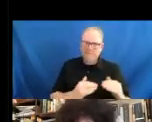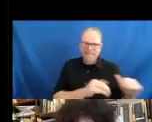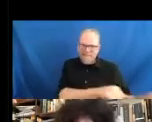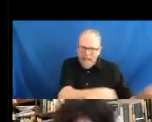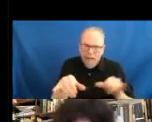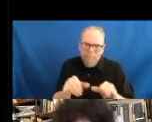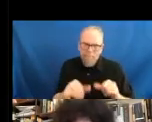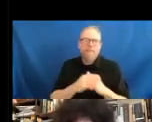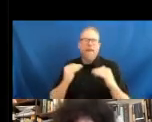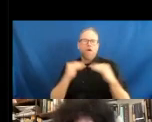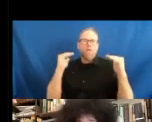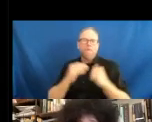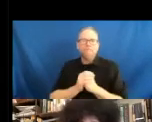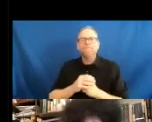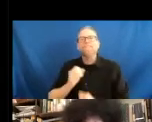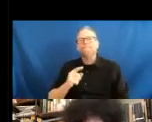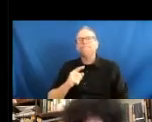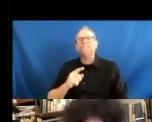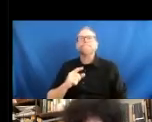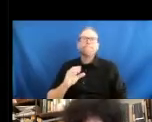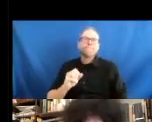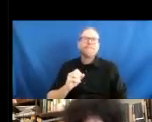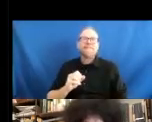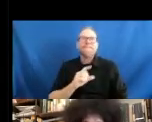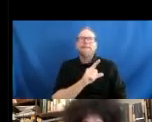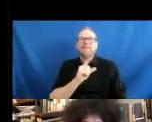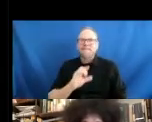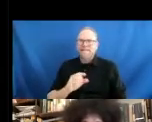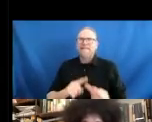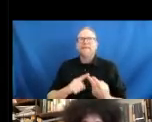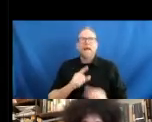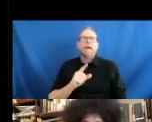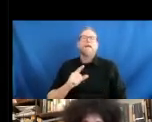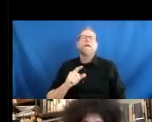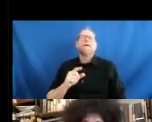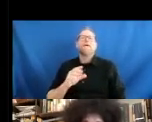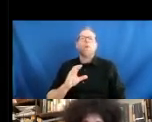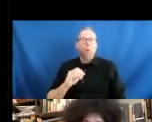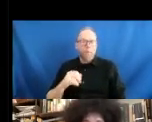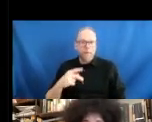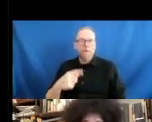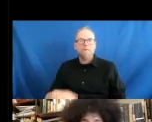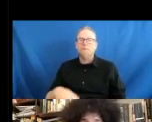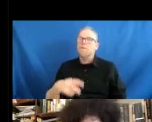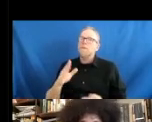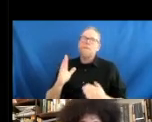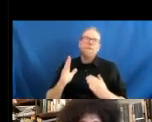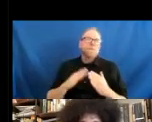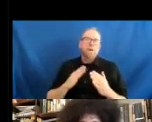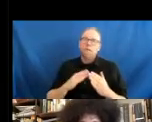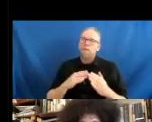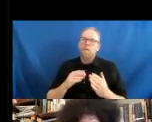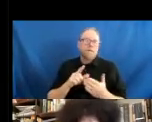Cooperative corporations and limited liability corporations are two of the most common